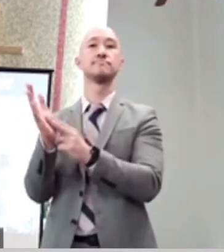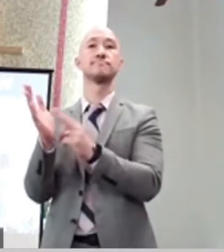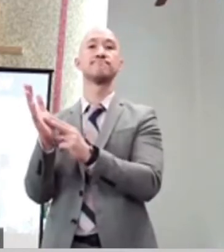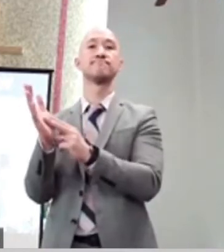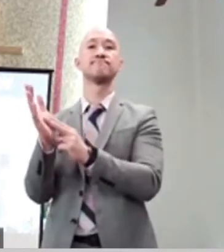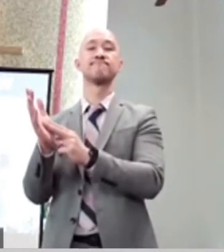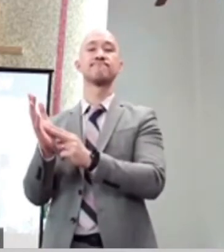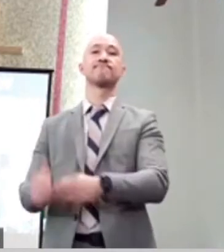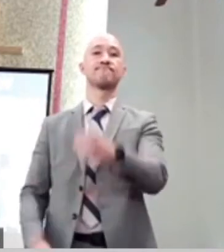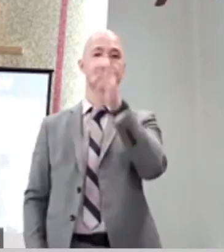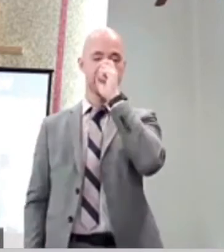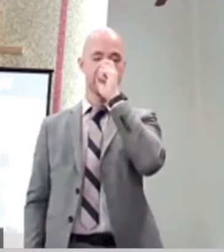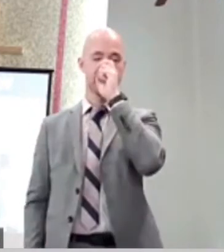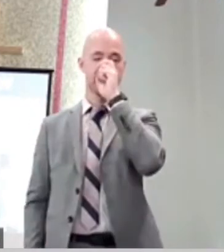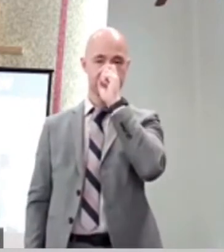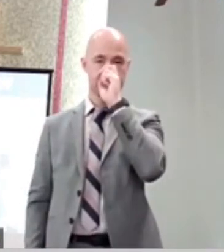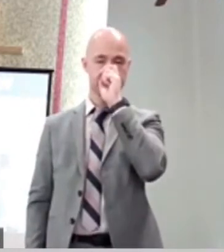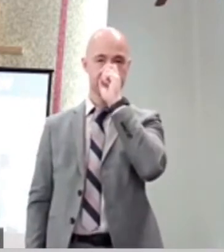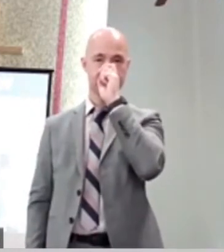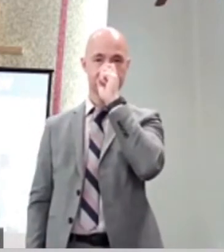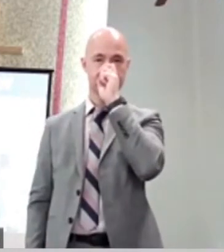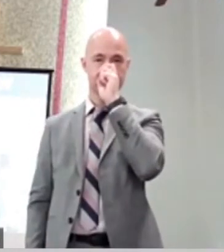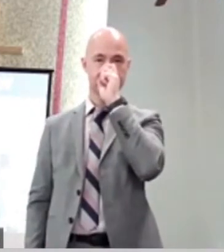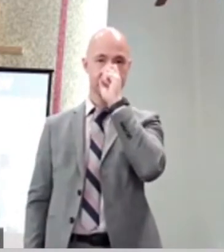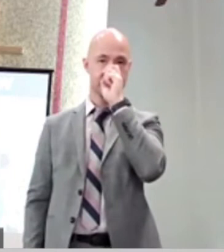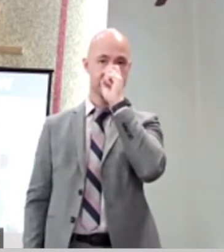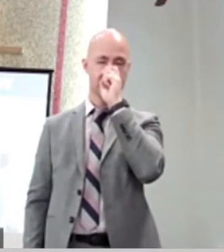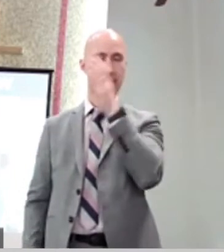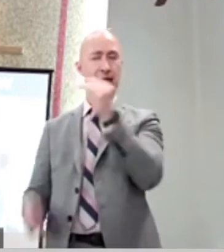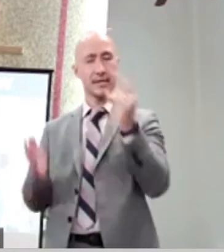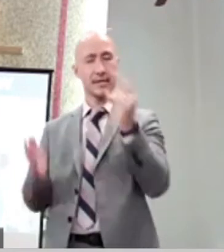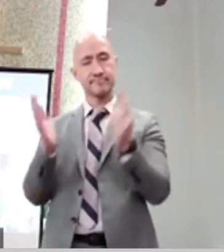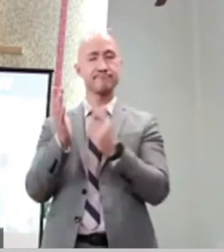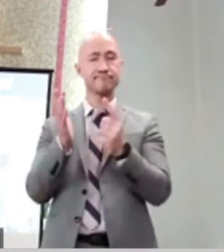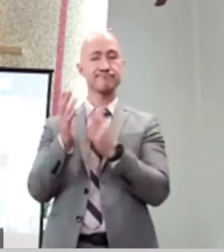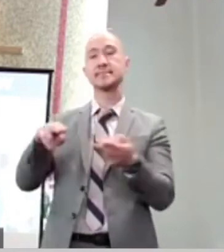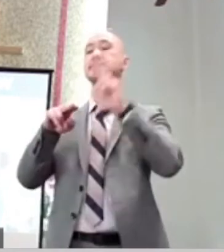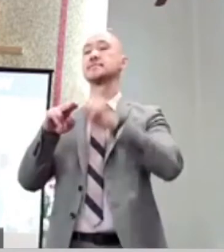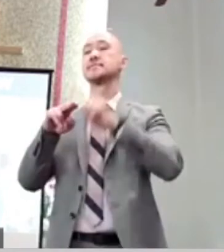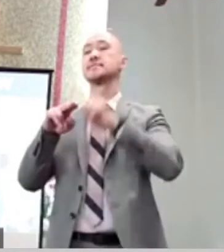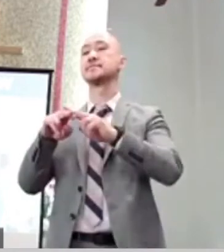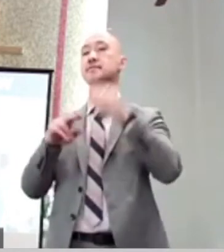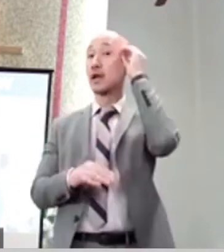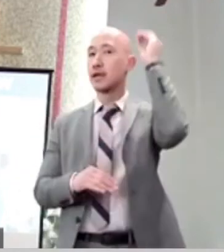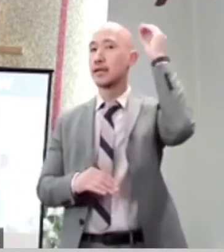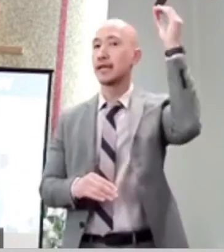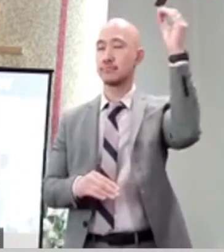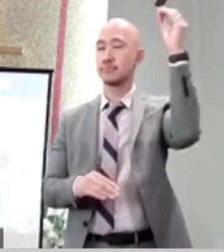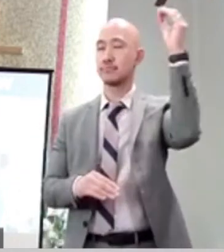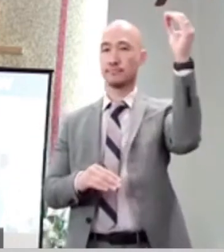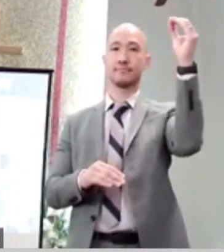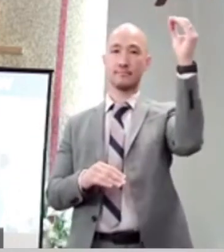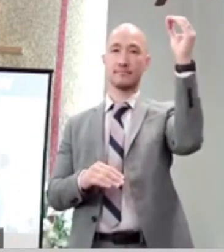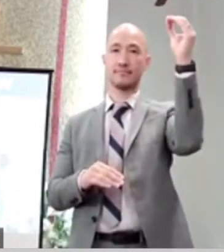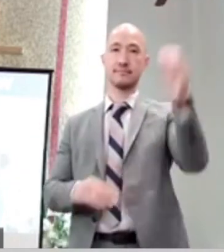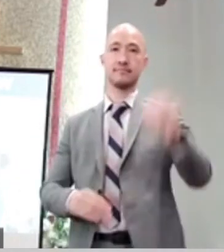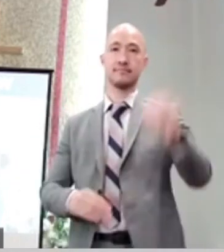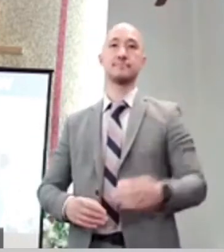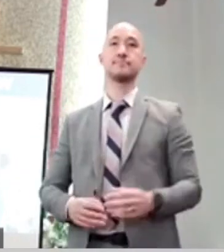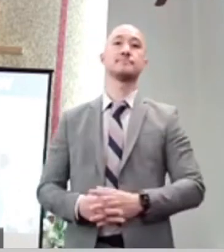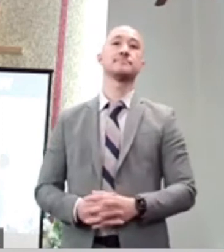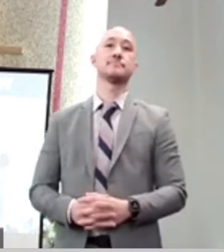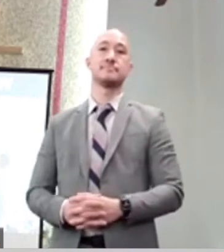is, which often included human viewpoints because they provided an interpretation often that was